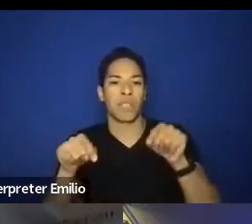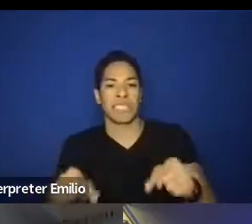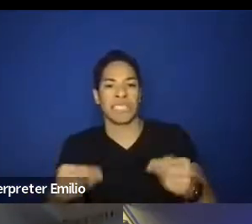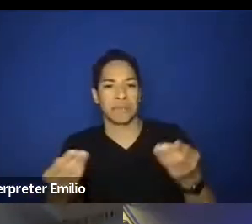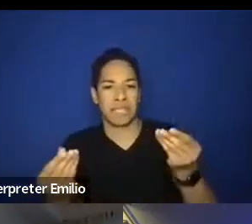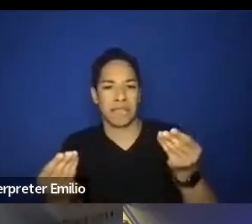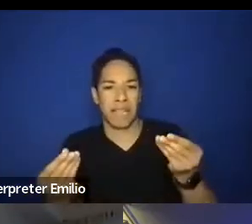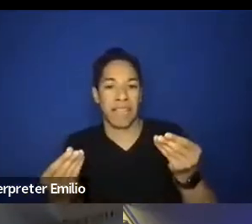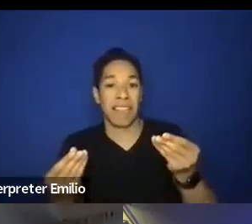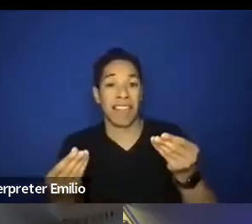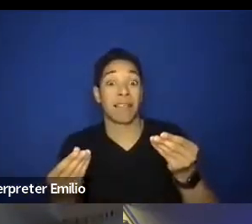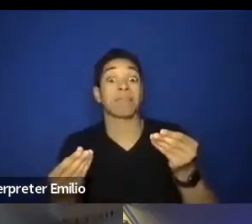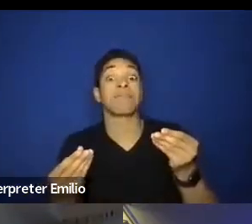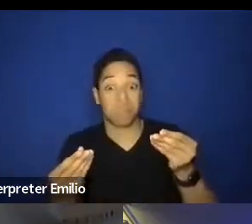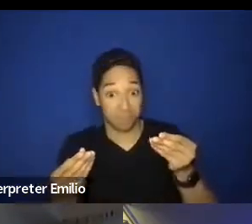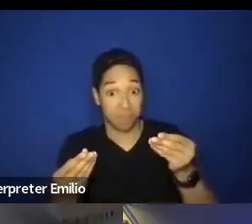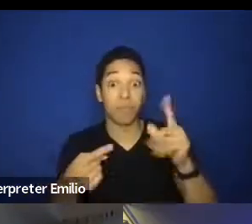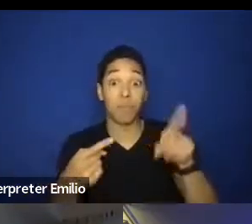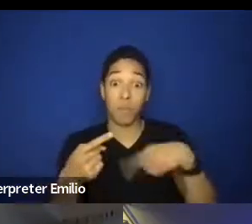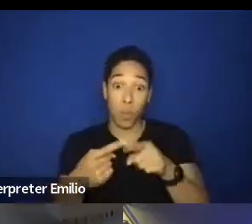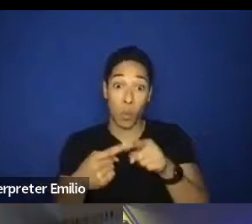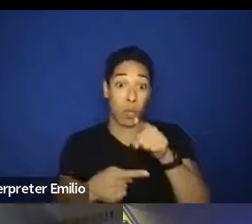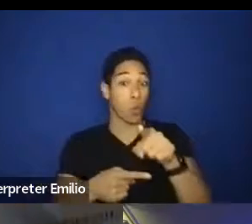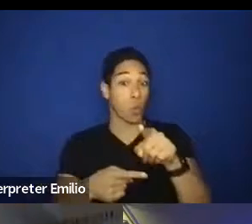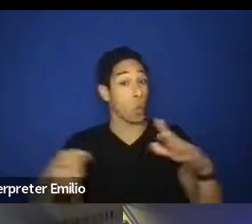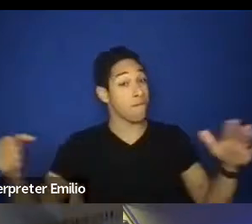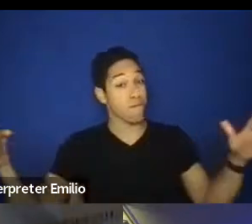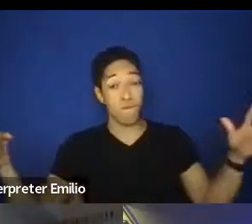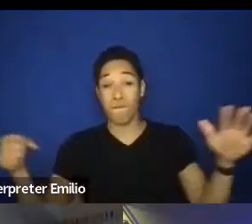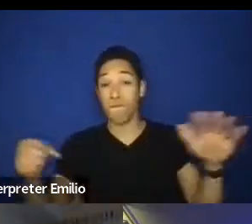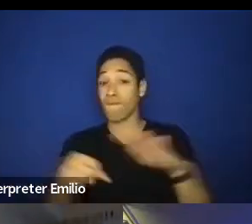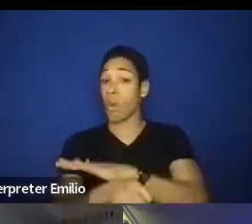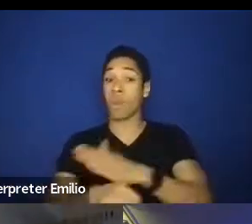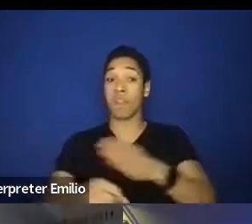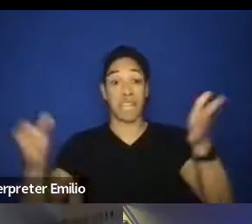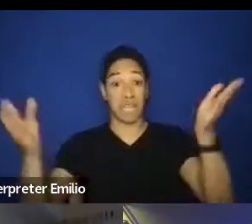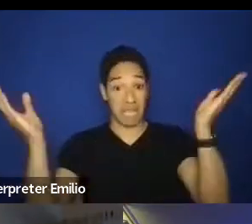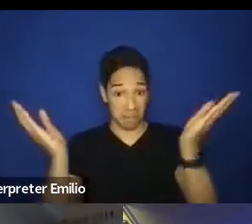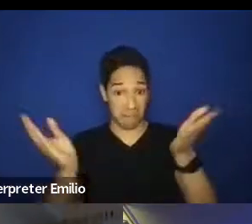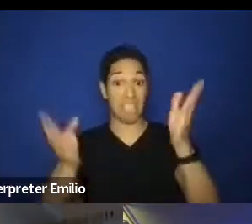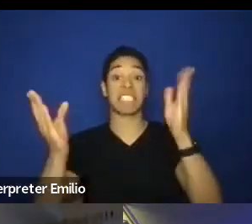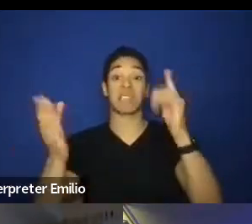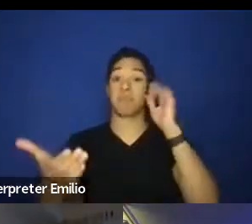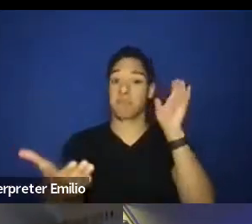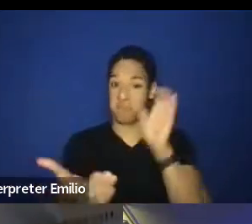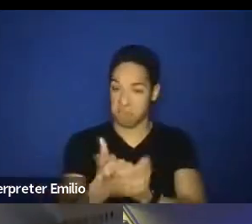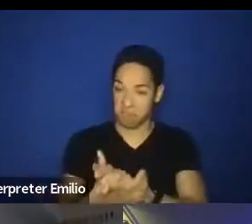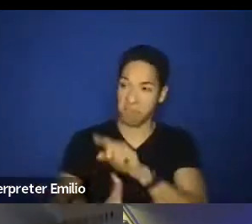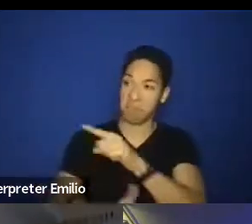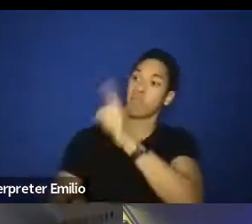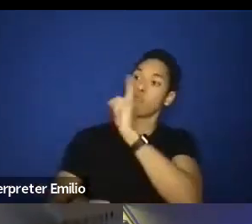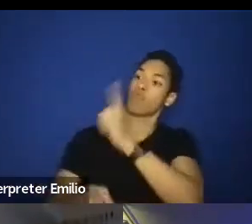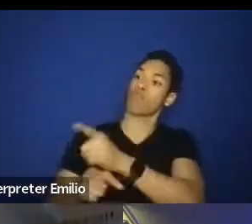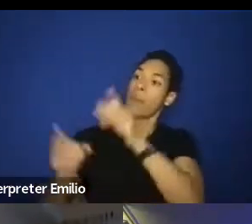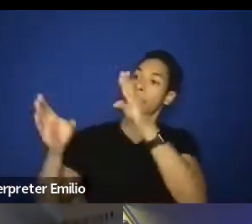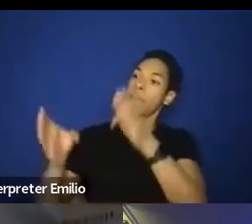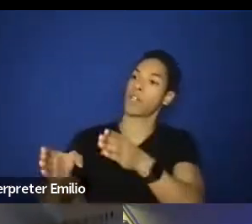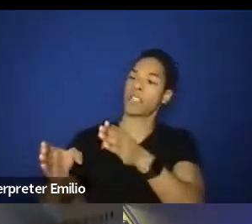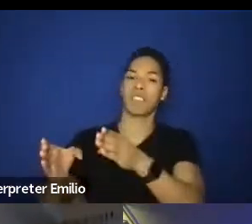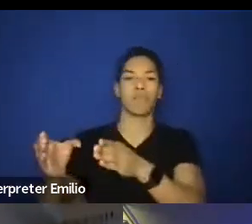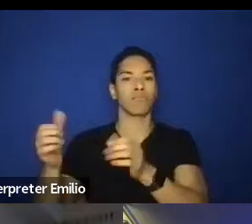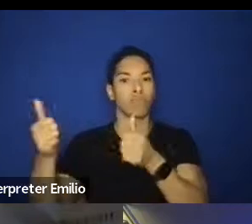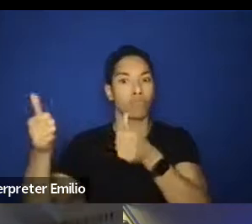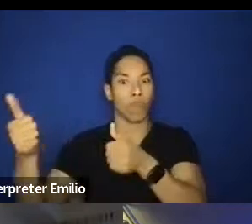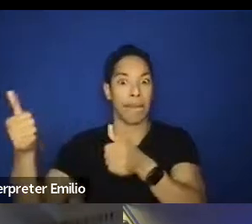then when you're convinced, when you're fully aware that this person is the right person, sit down with your team and